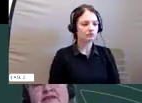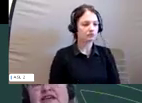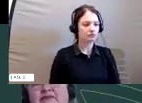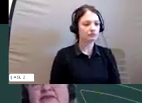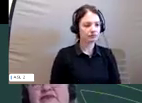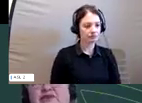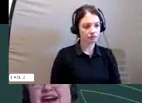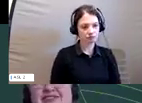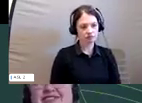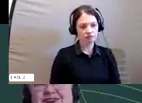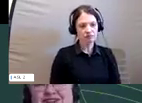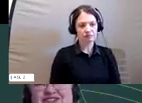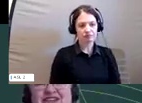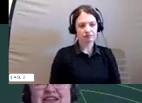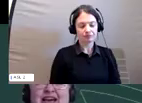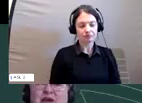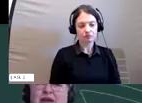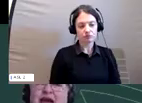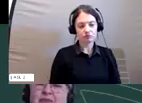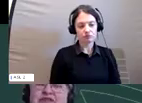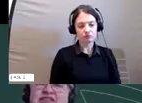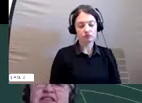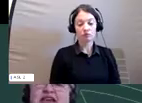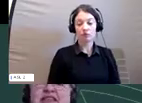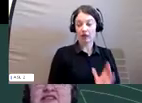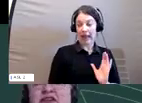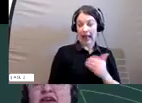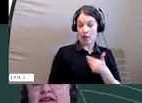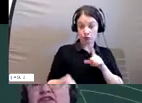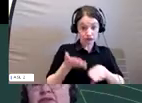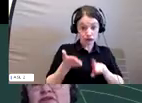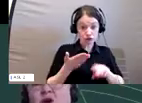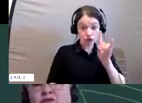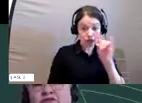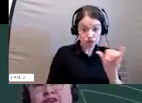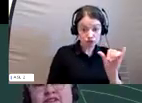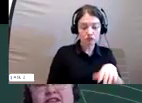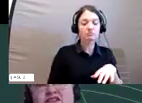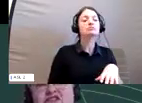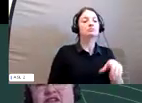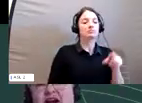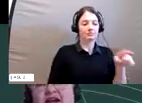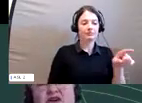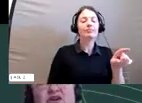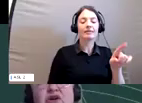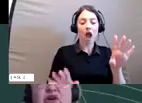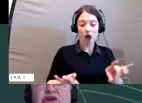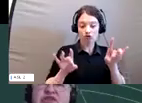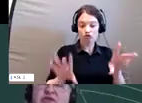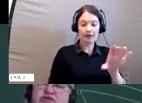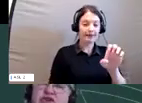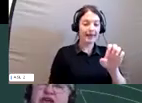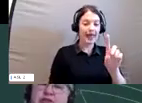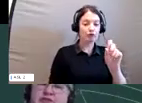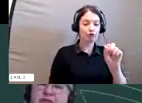So in the next steps for our research, we are presenting at the Australian Elder Abuse Conference in July on the